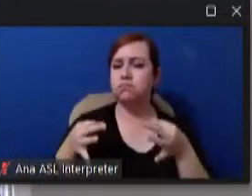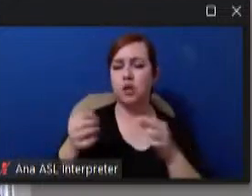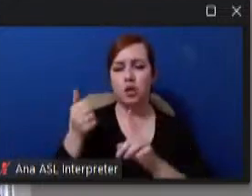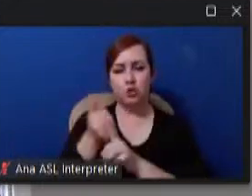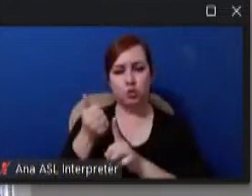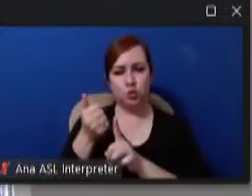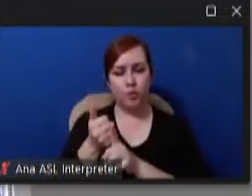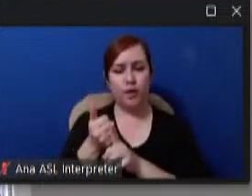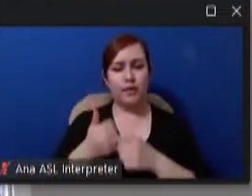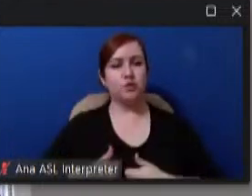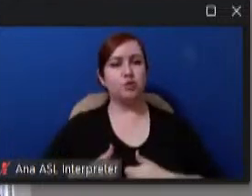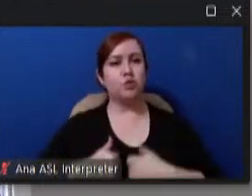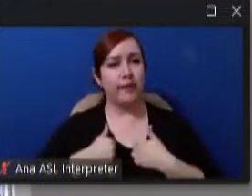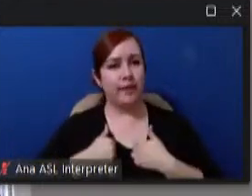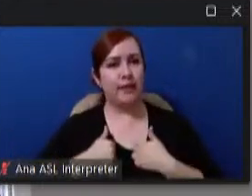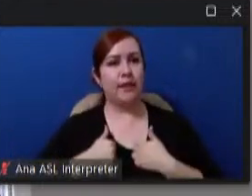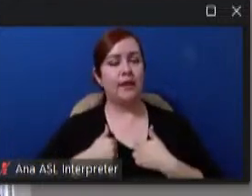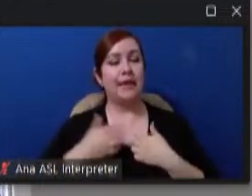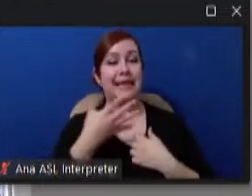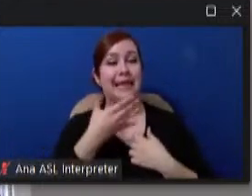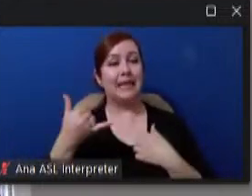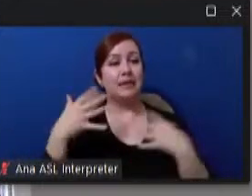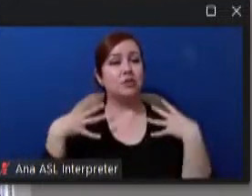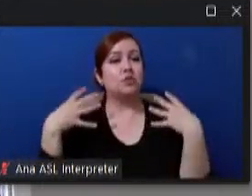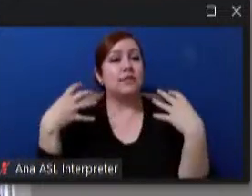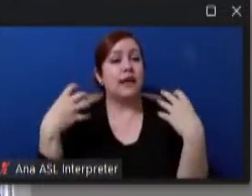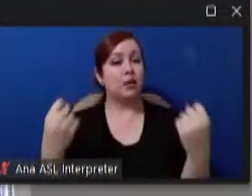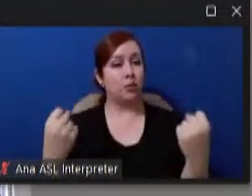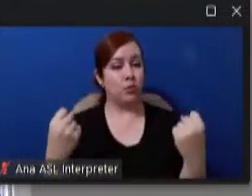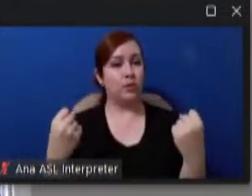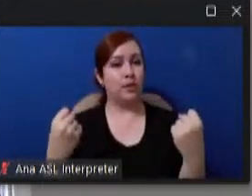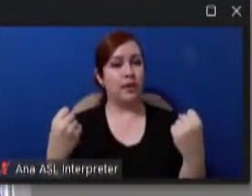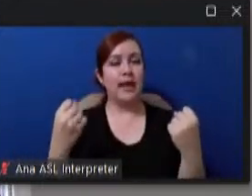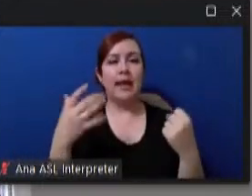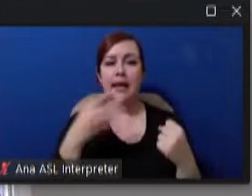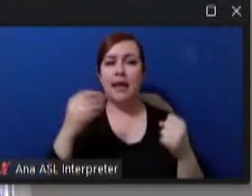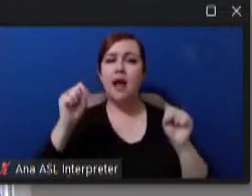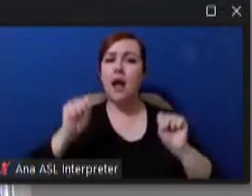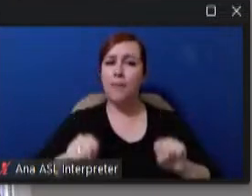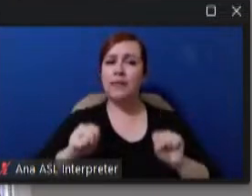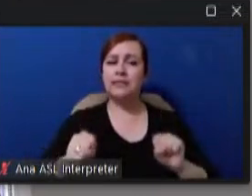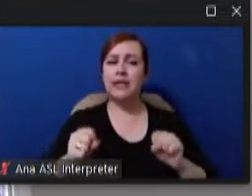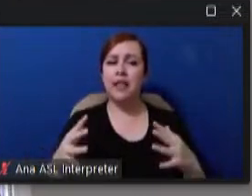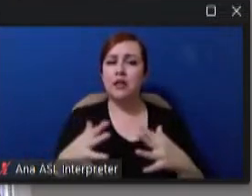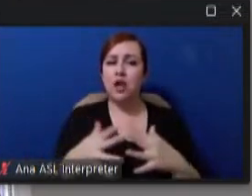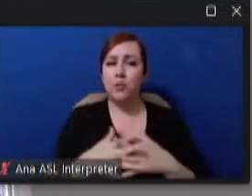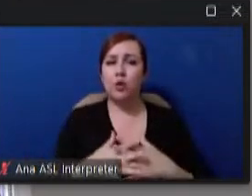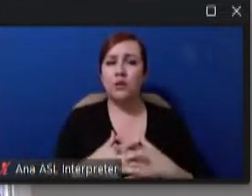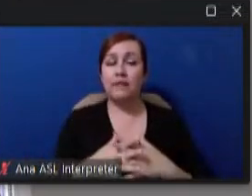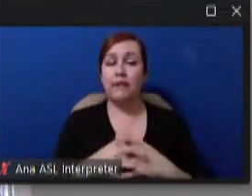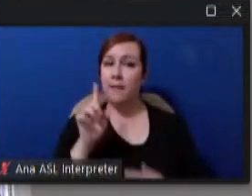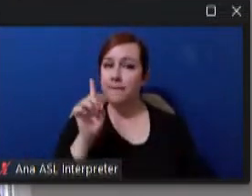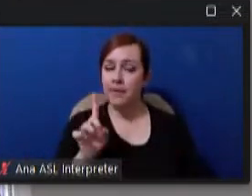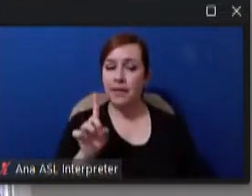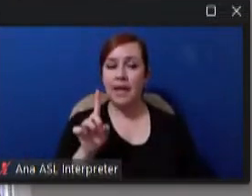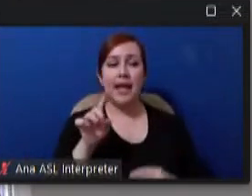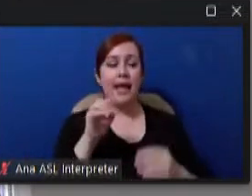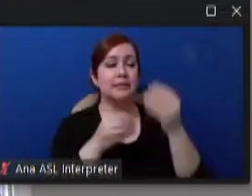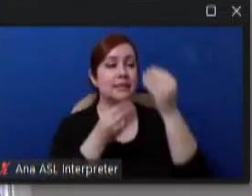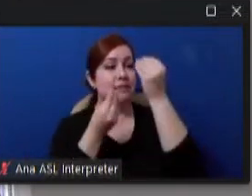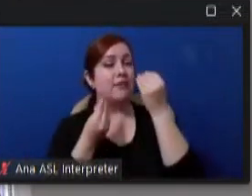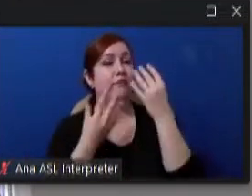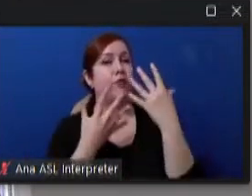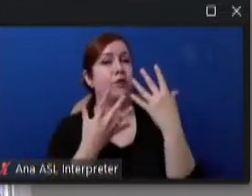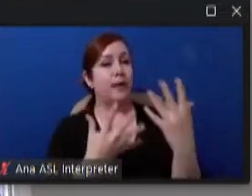to exercise their free will and make informed decisions about their sexuality and